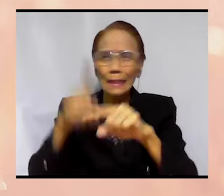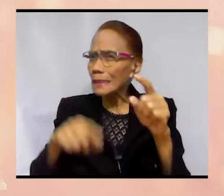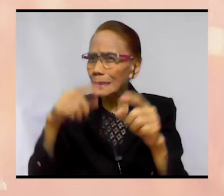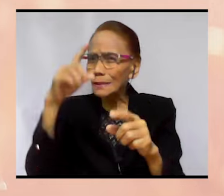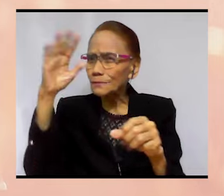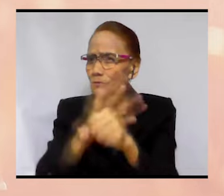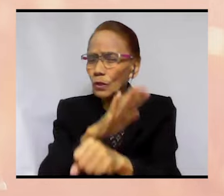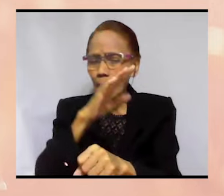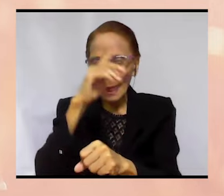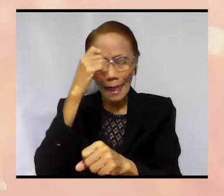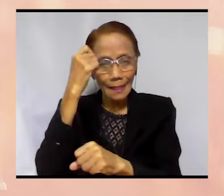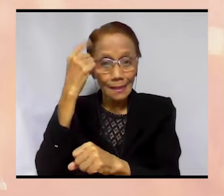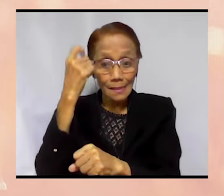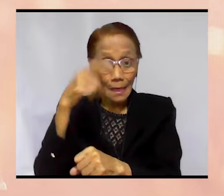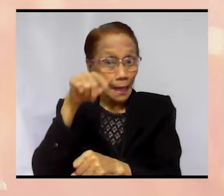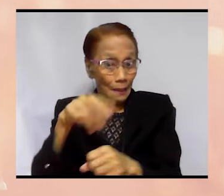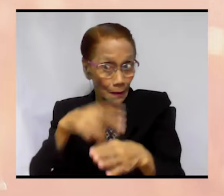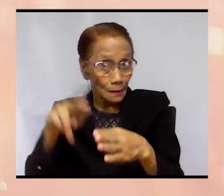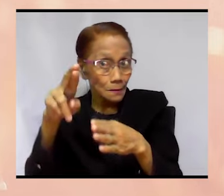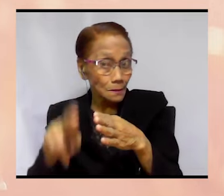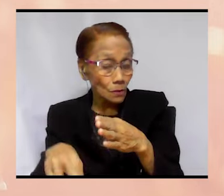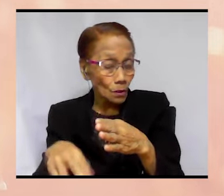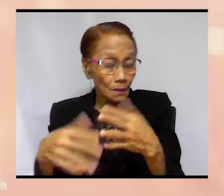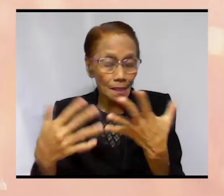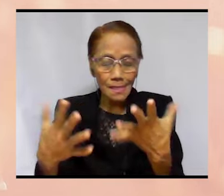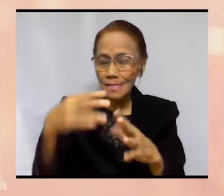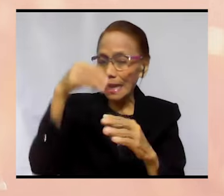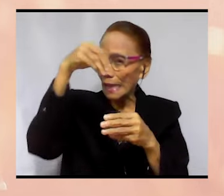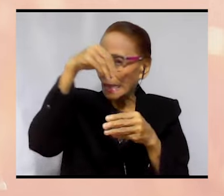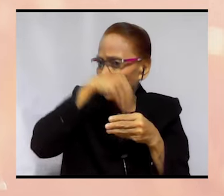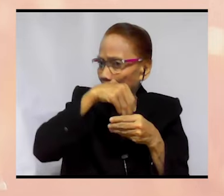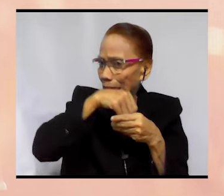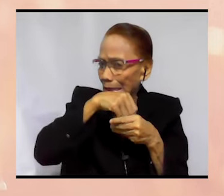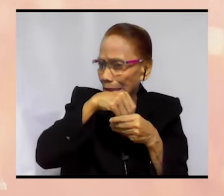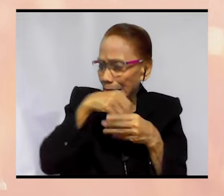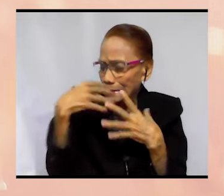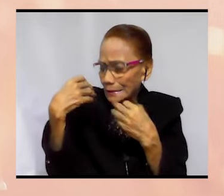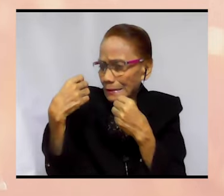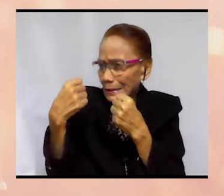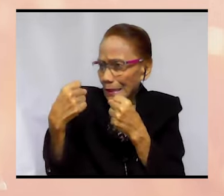understand. And the fruit of that is inner strength,